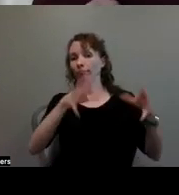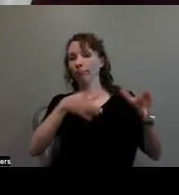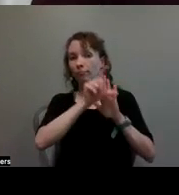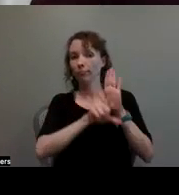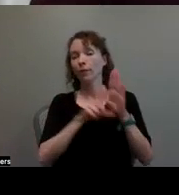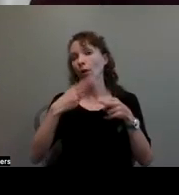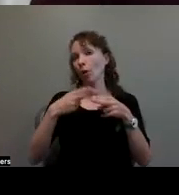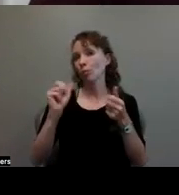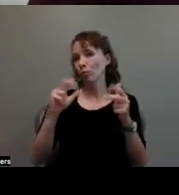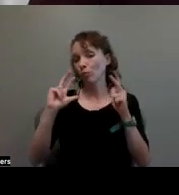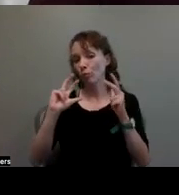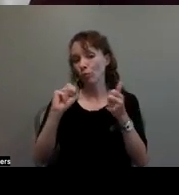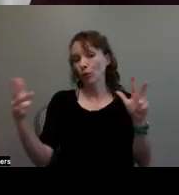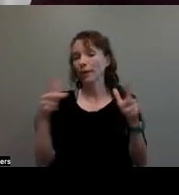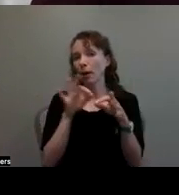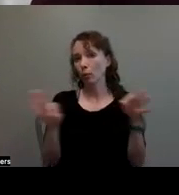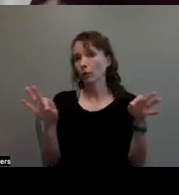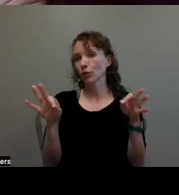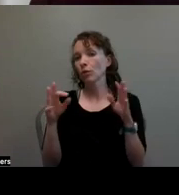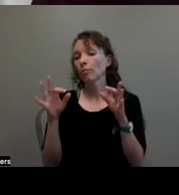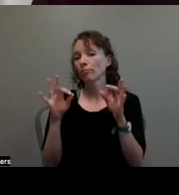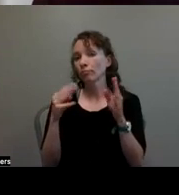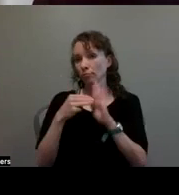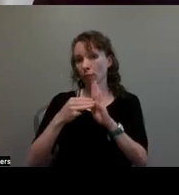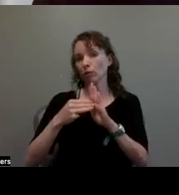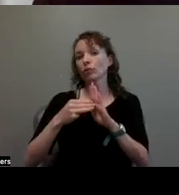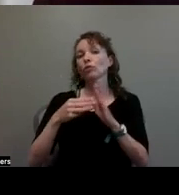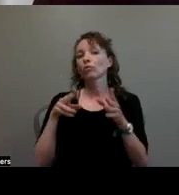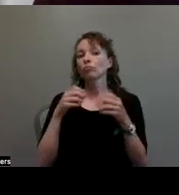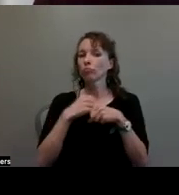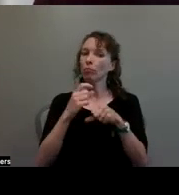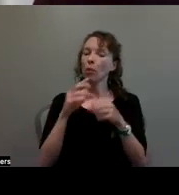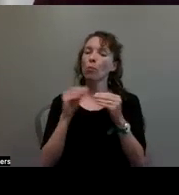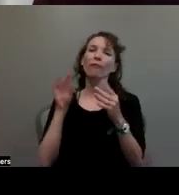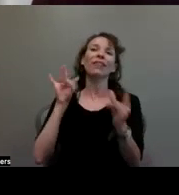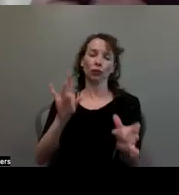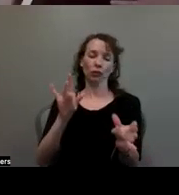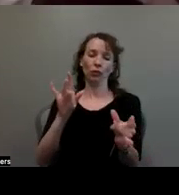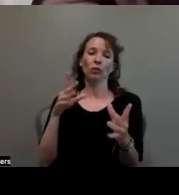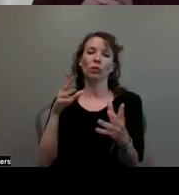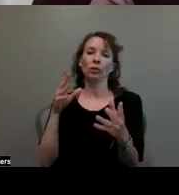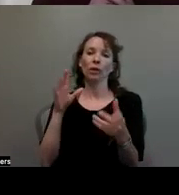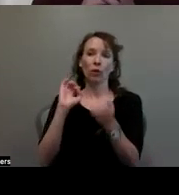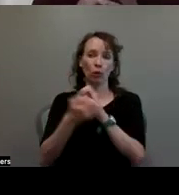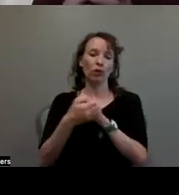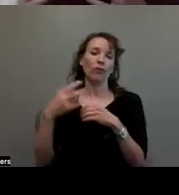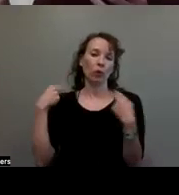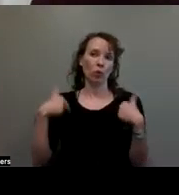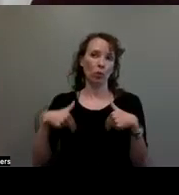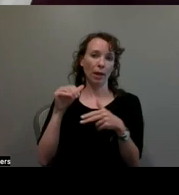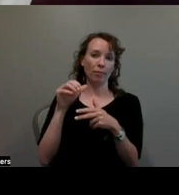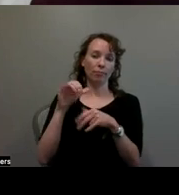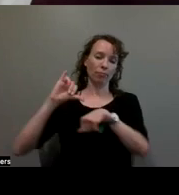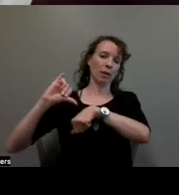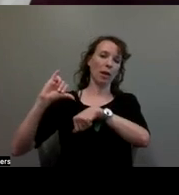language models in order to enable more efficient evolution of human antibodies. And this is joint work with